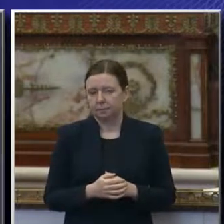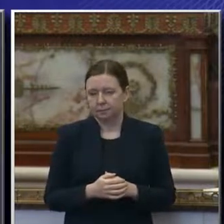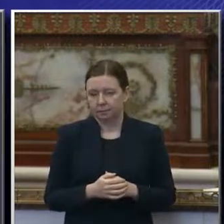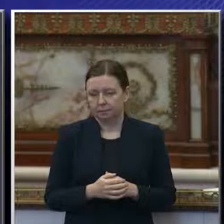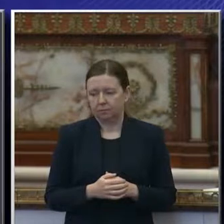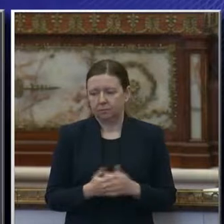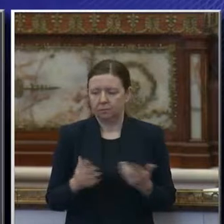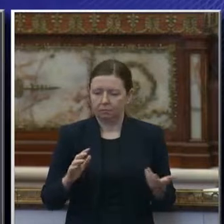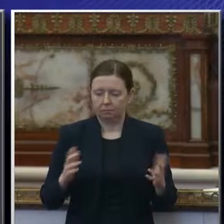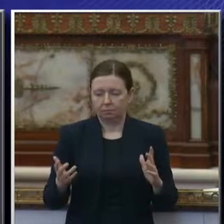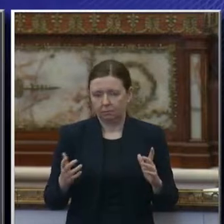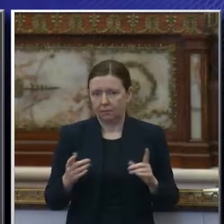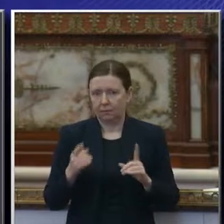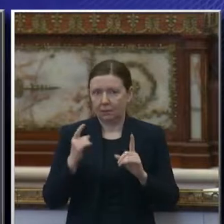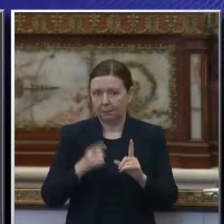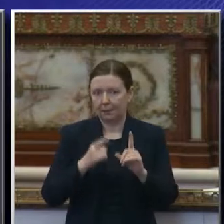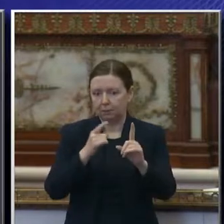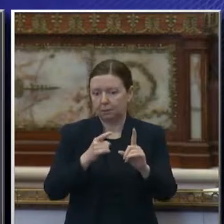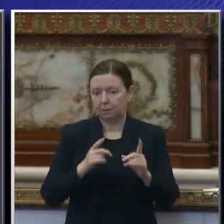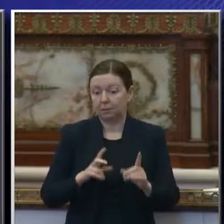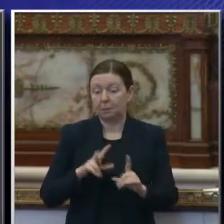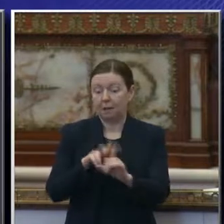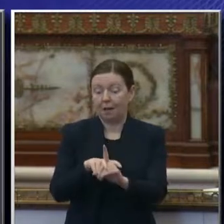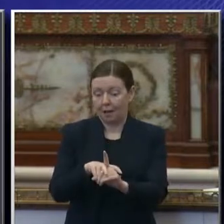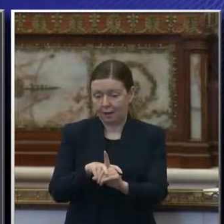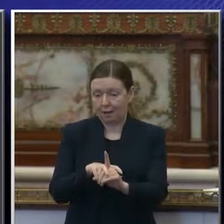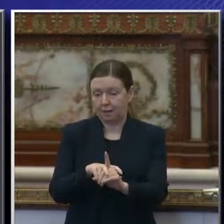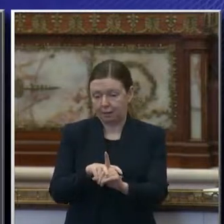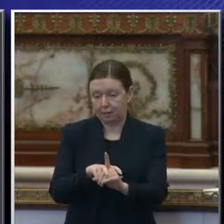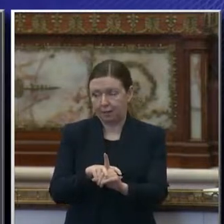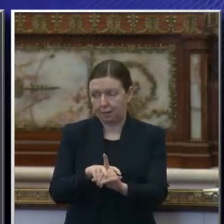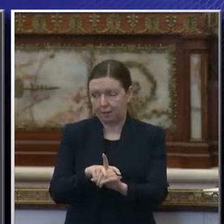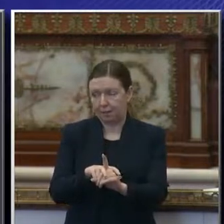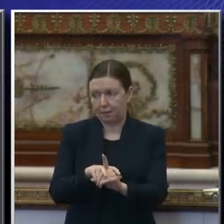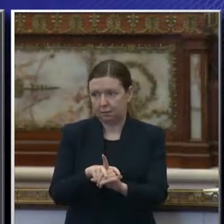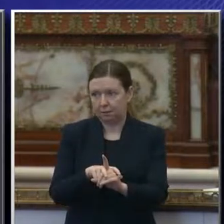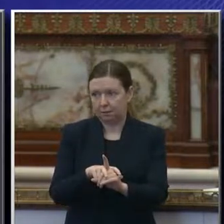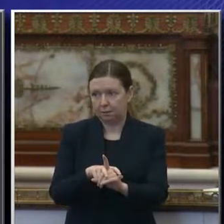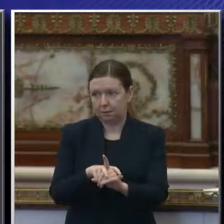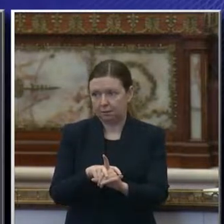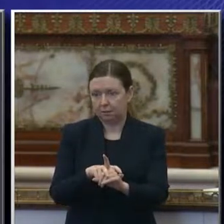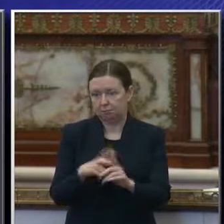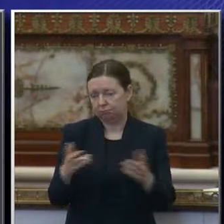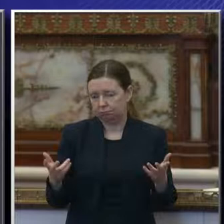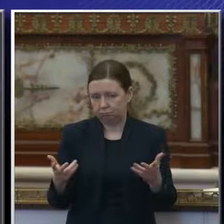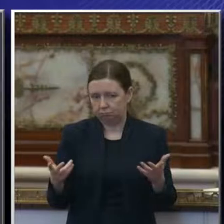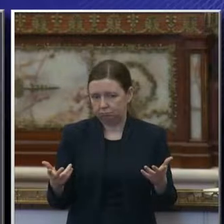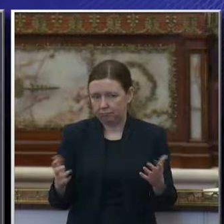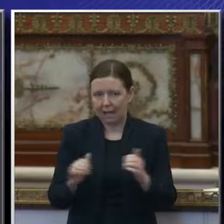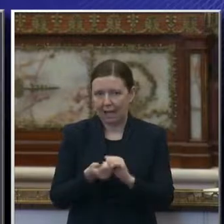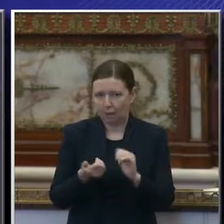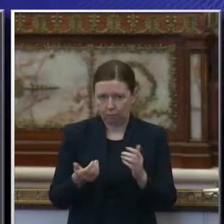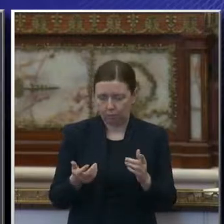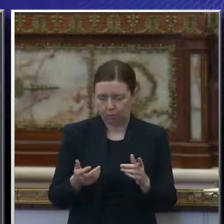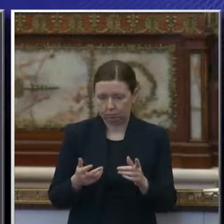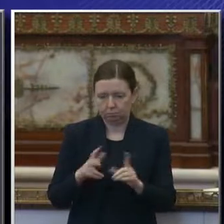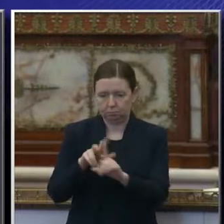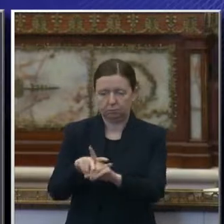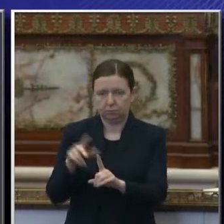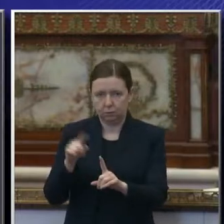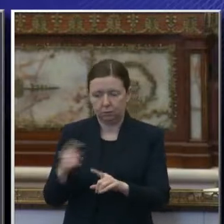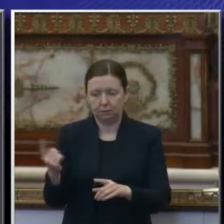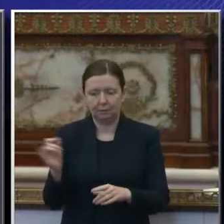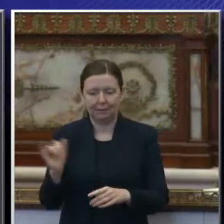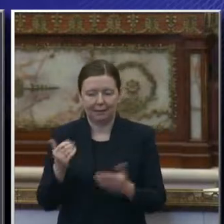the benchmarks that are being applied, you know, and to what extent are these benchmarks being applied to